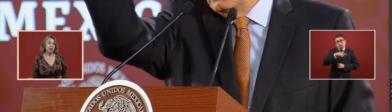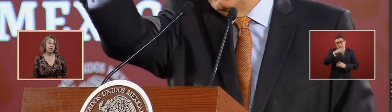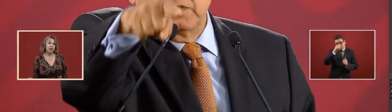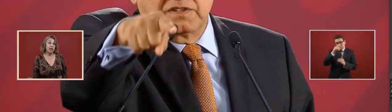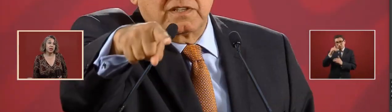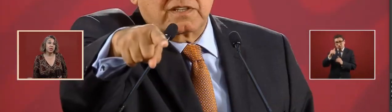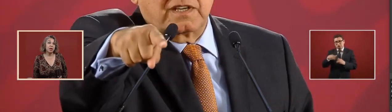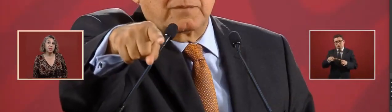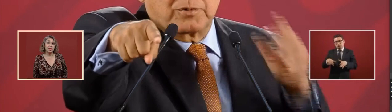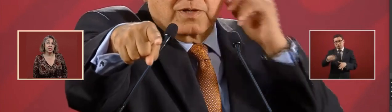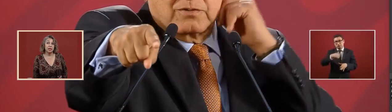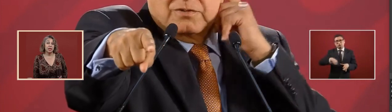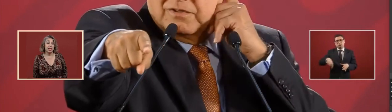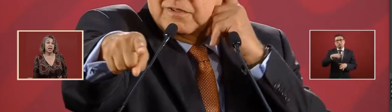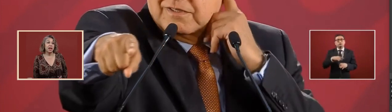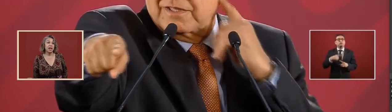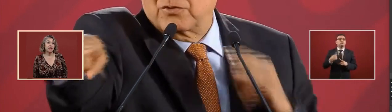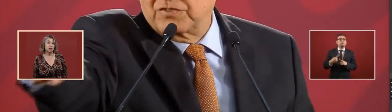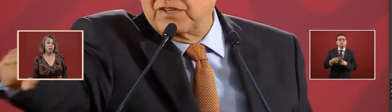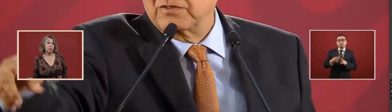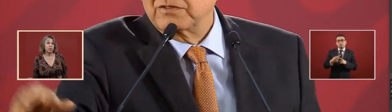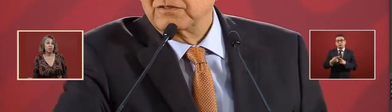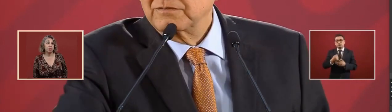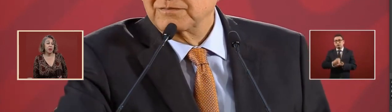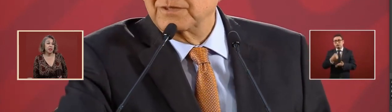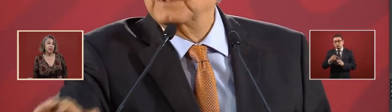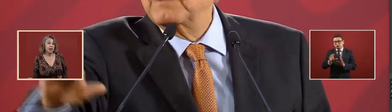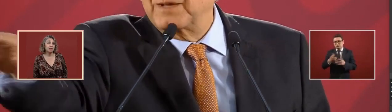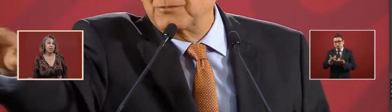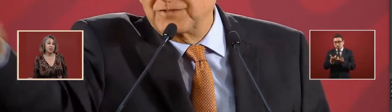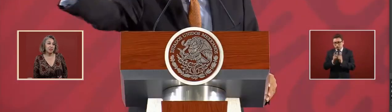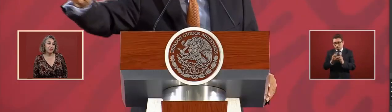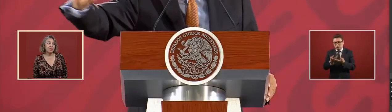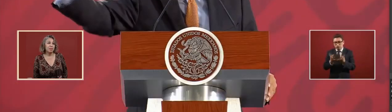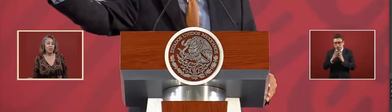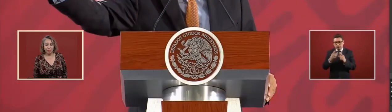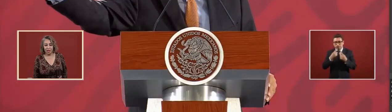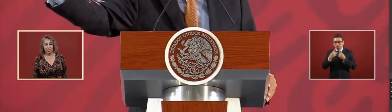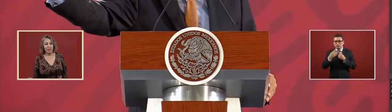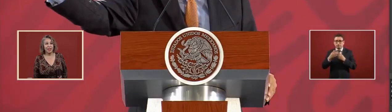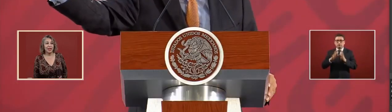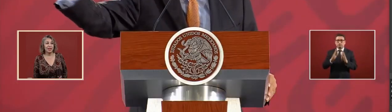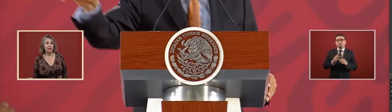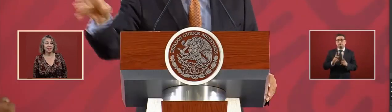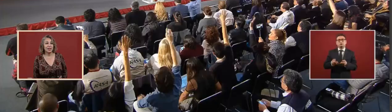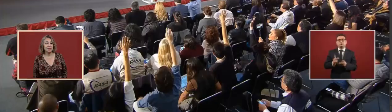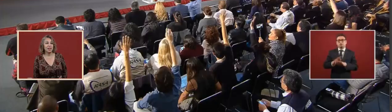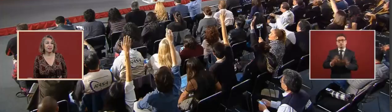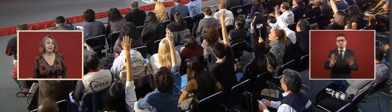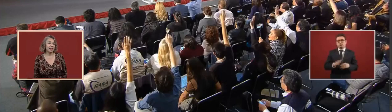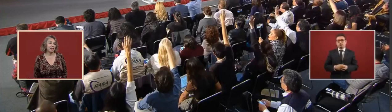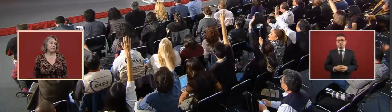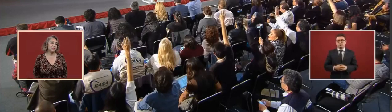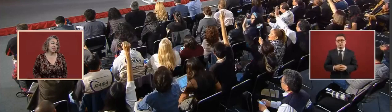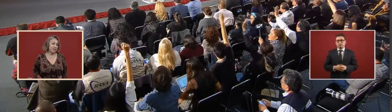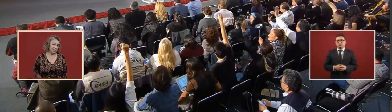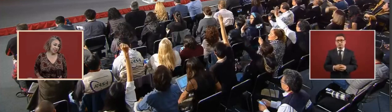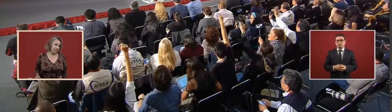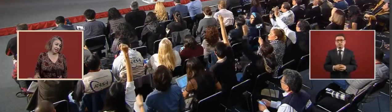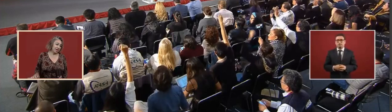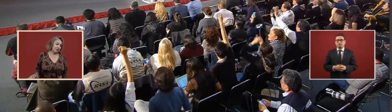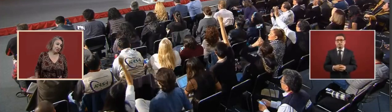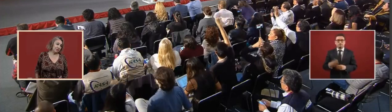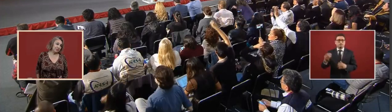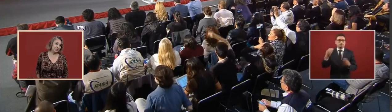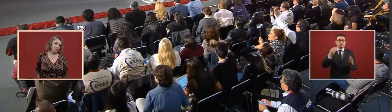have to get an agreement. Y tienen que aprobarlo. And it has to be approved by the council. Pero ya hablamos de eso, que but no we'll talk about that later, because I'm not going to discuss